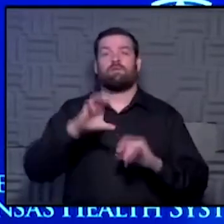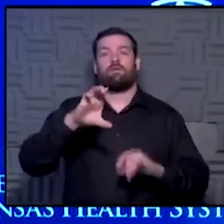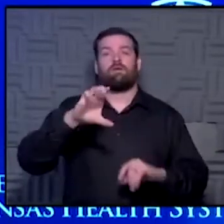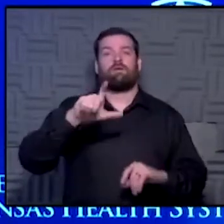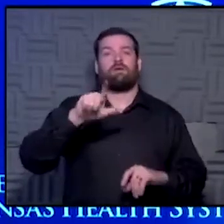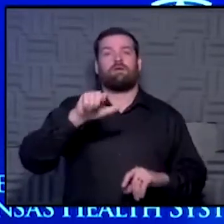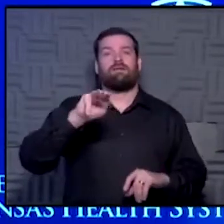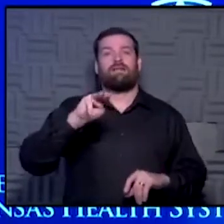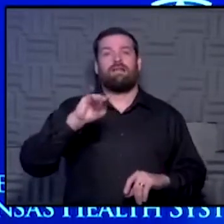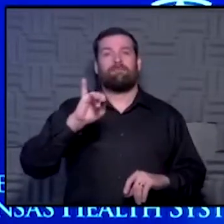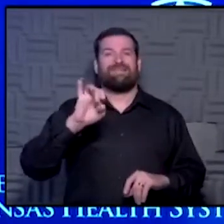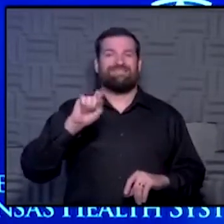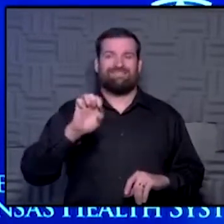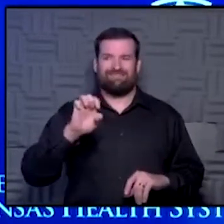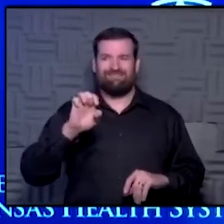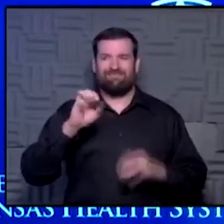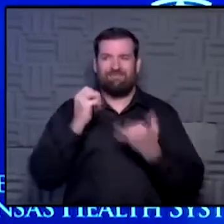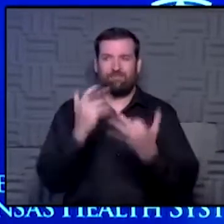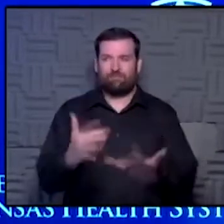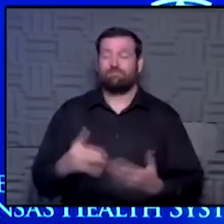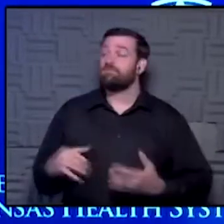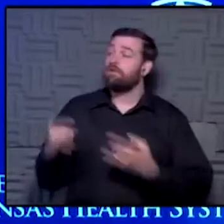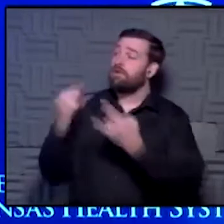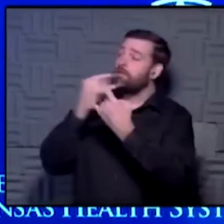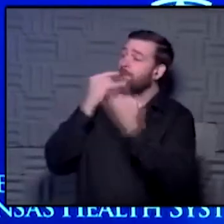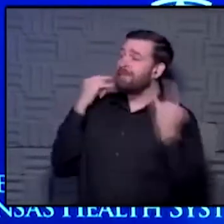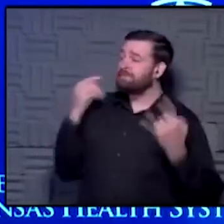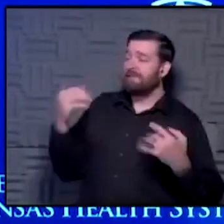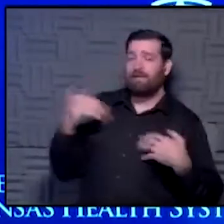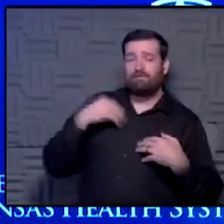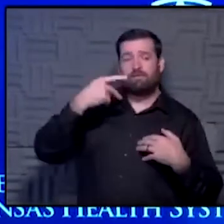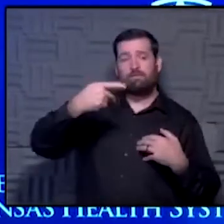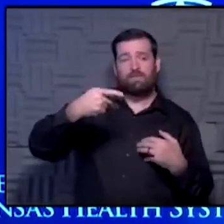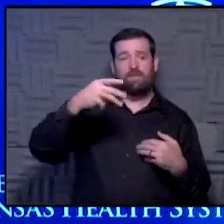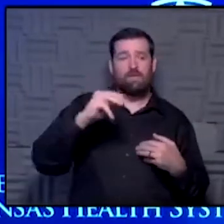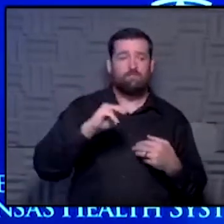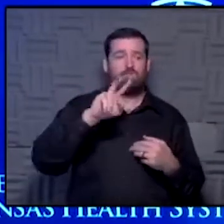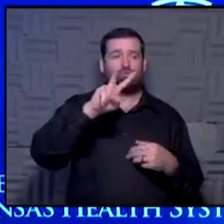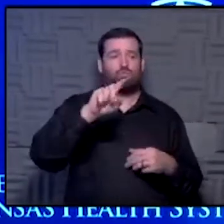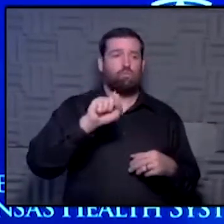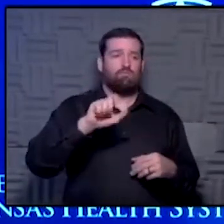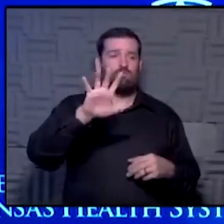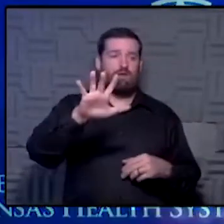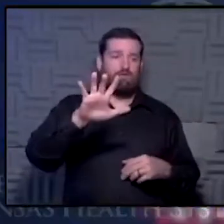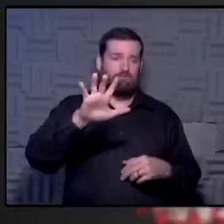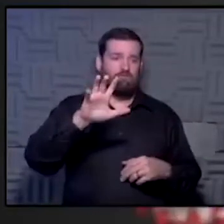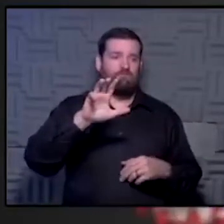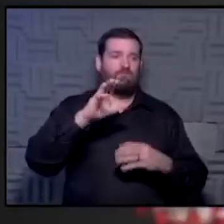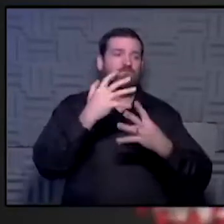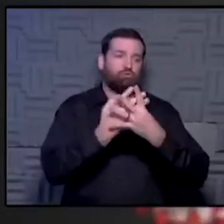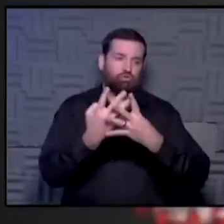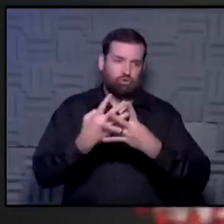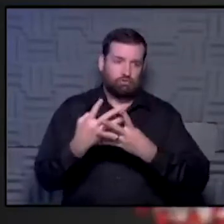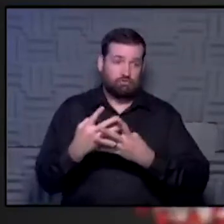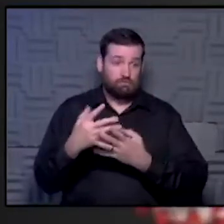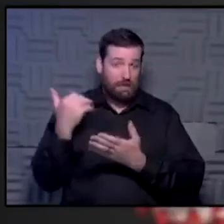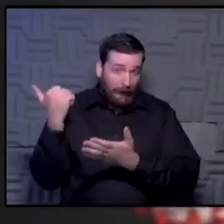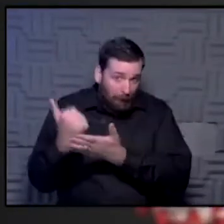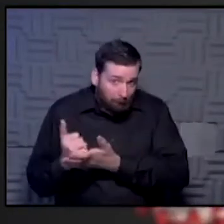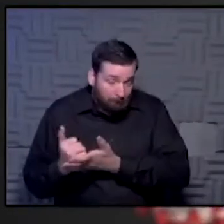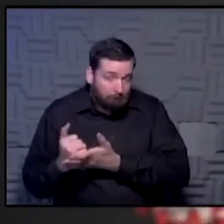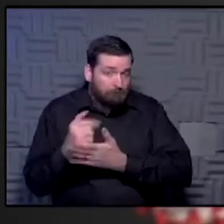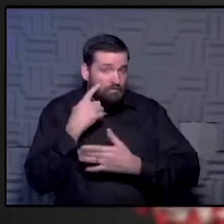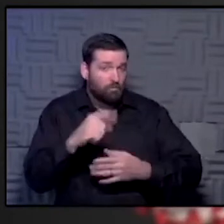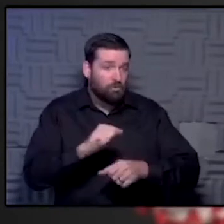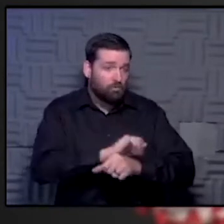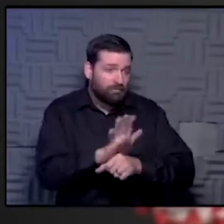fires. So do masks that have a PM2.5 filter really have an advantage? Do they help us against COVID-19